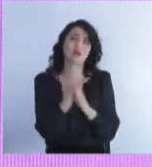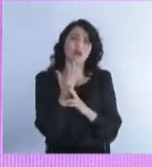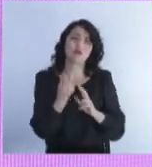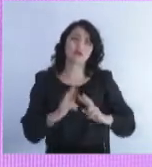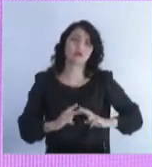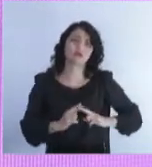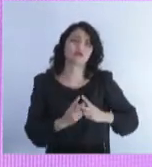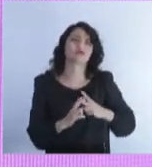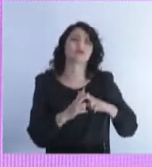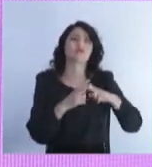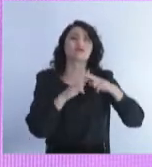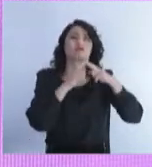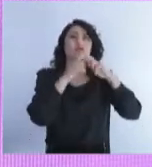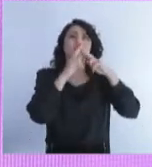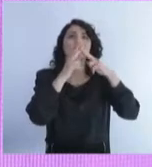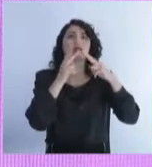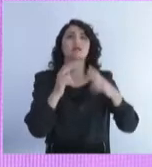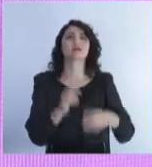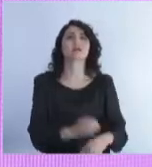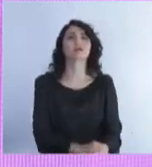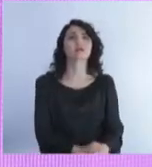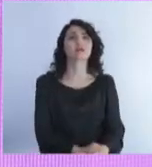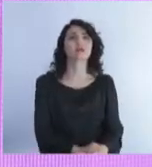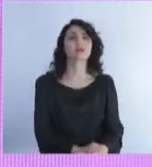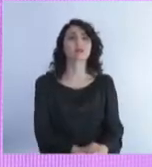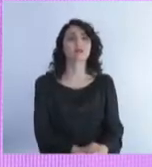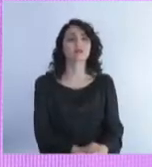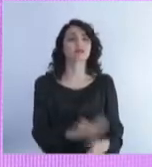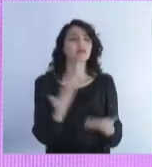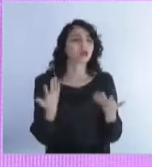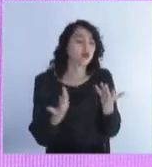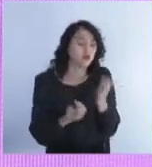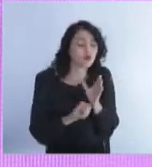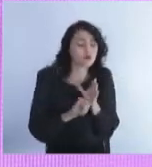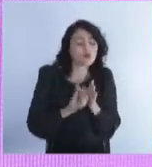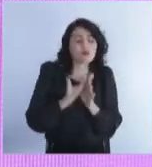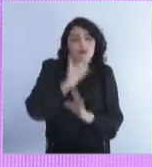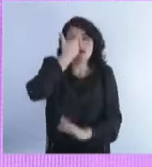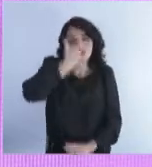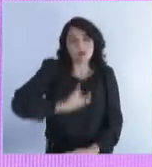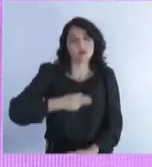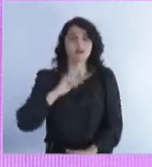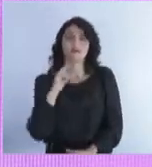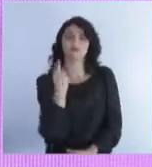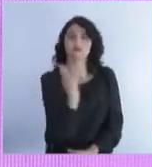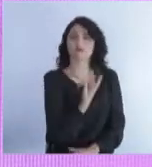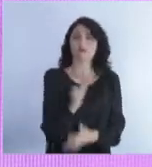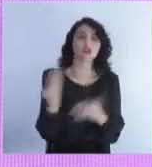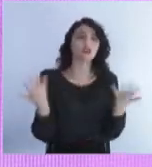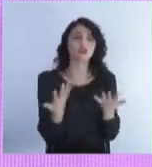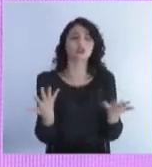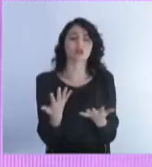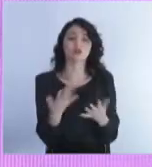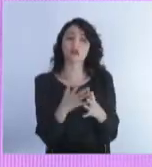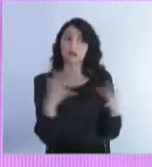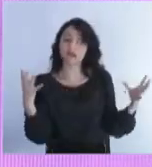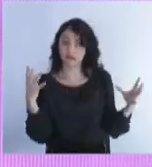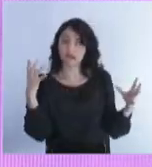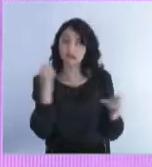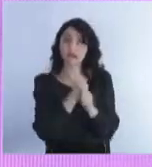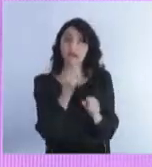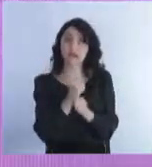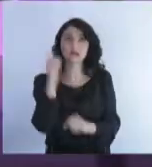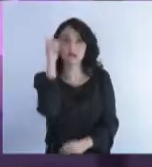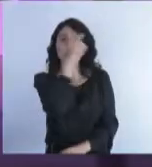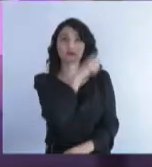take that and put it on the trash and rebuild yourself? How can you do that? It looks like a huge thing,